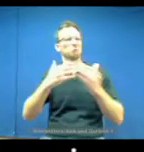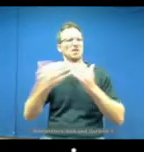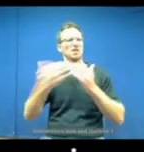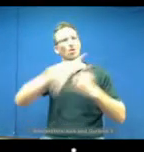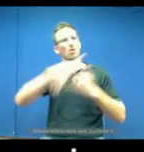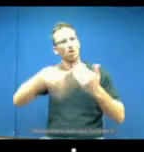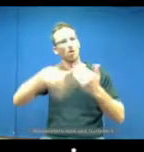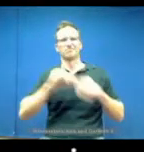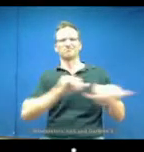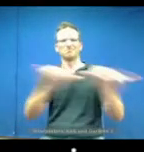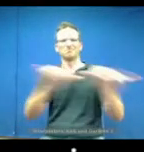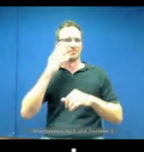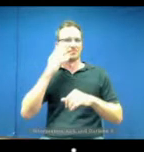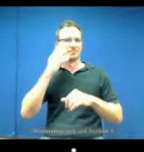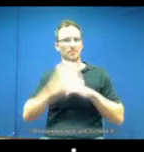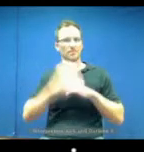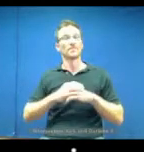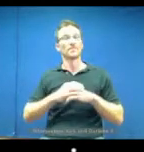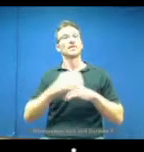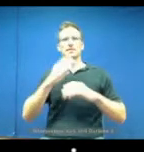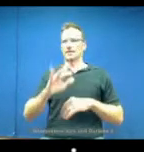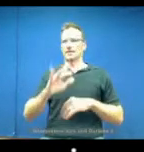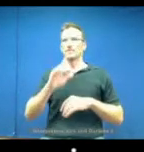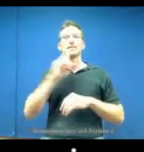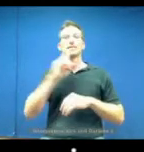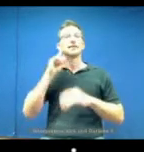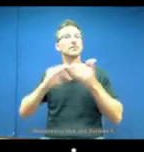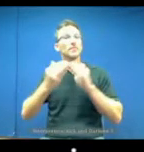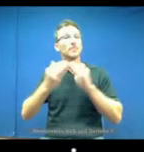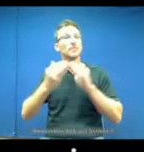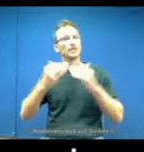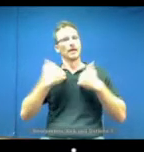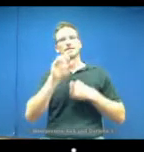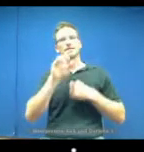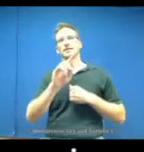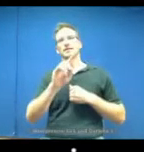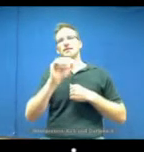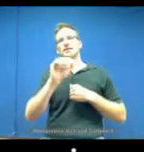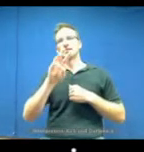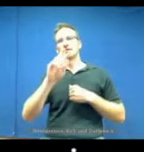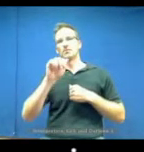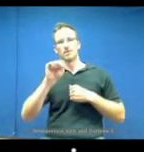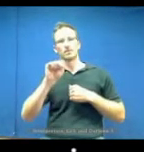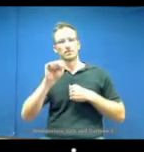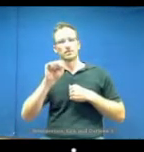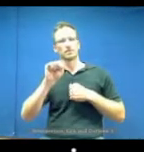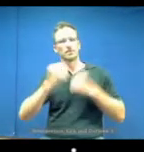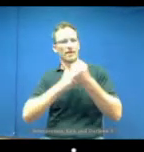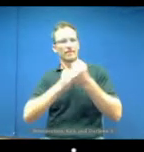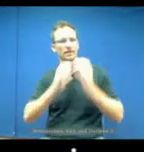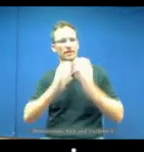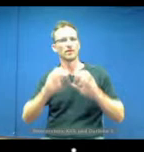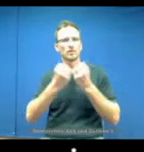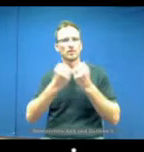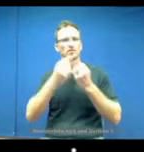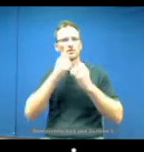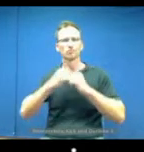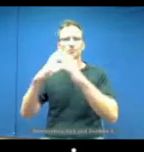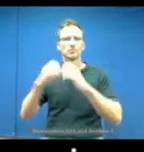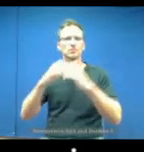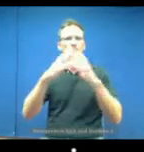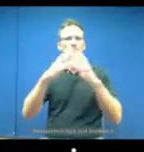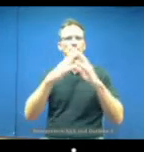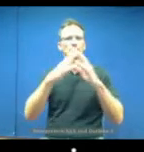national network of DVSA advocates that was organized years ago by Abused Deaf